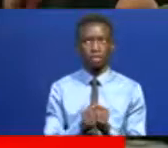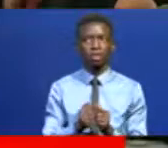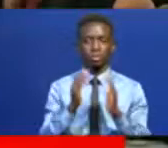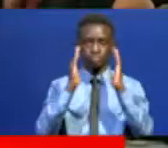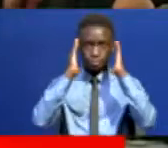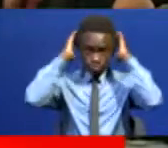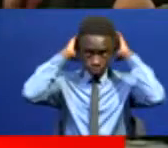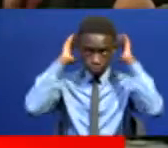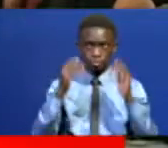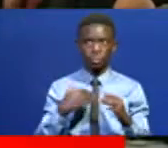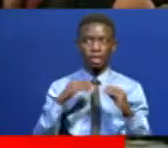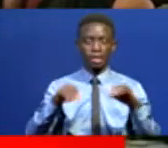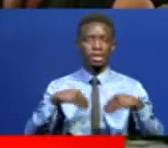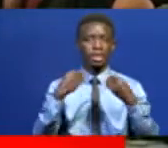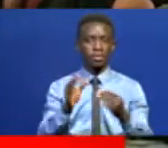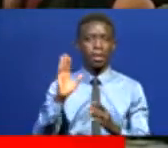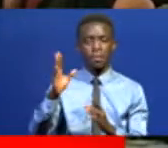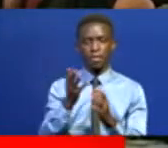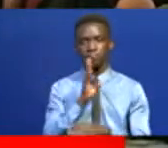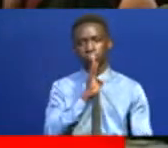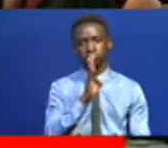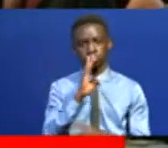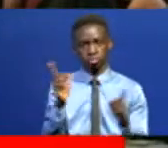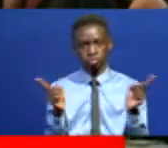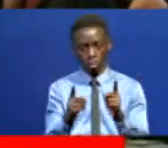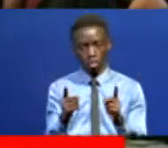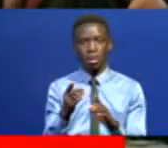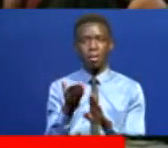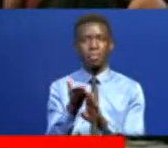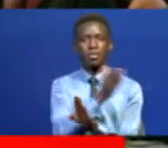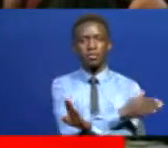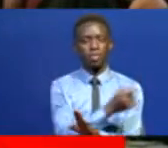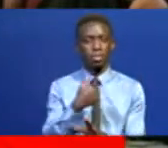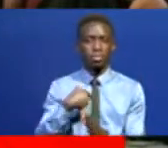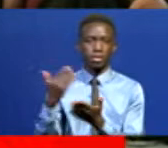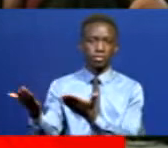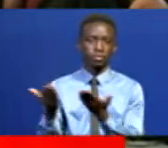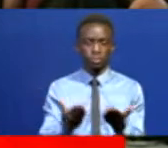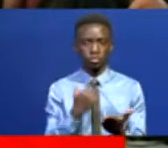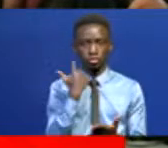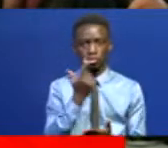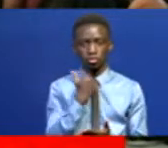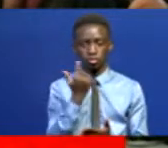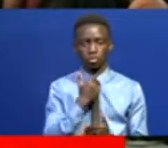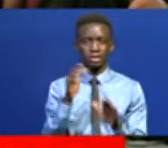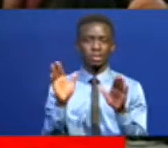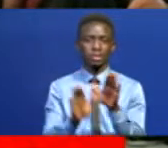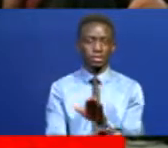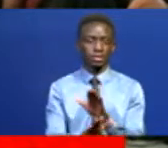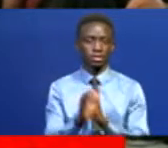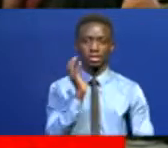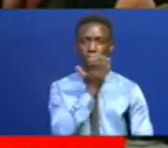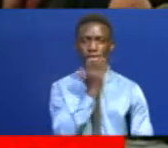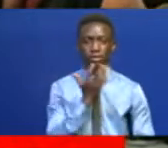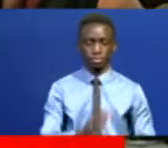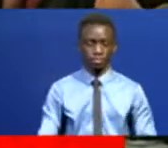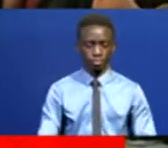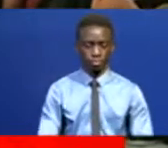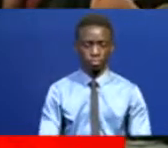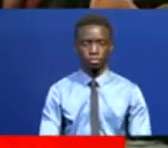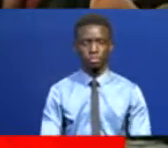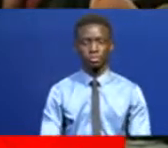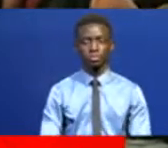Namwamba, to make his remarks before I invite His Excellency, the Deputy President, my brother Apabu